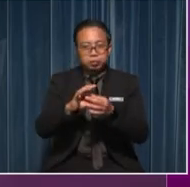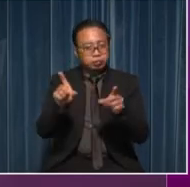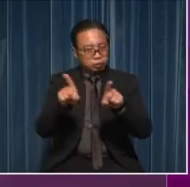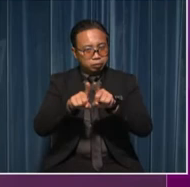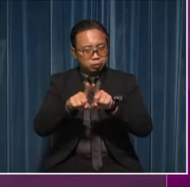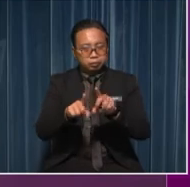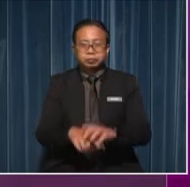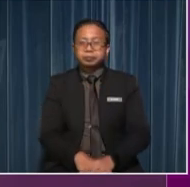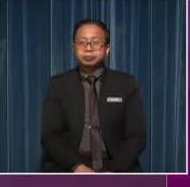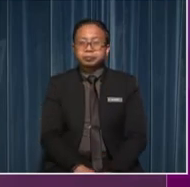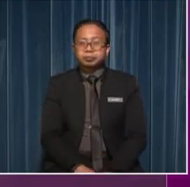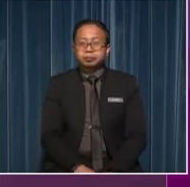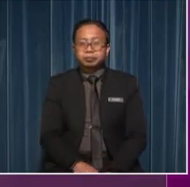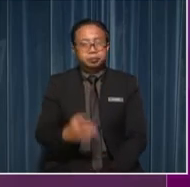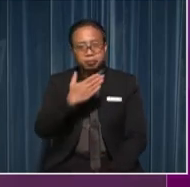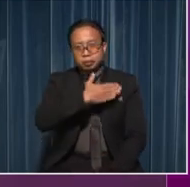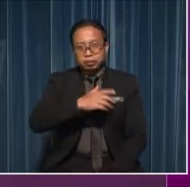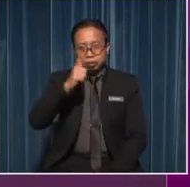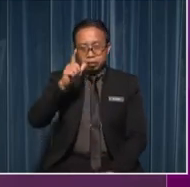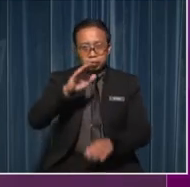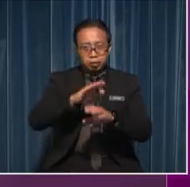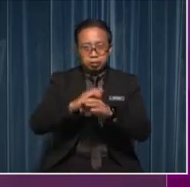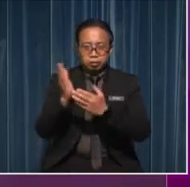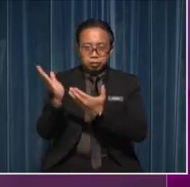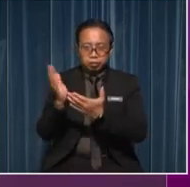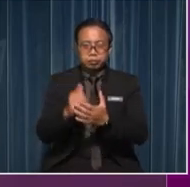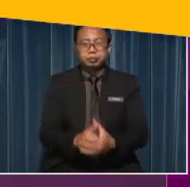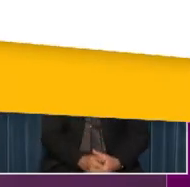same. Please look at the screen.